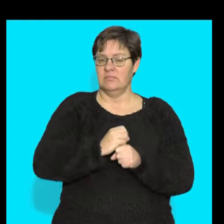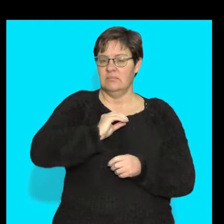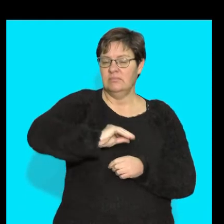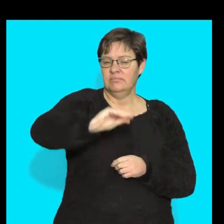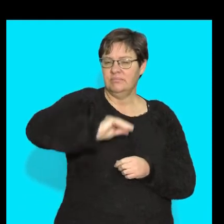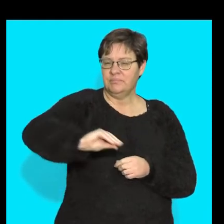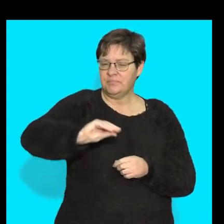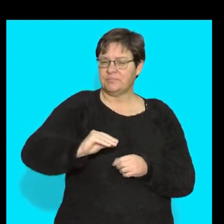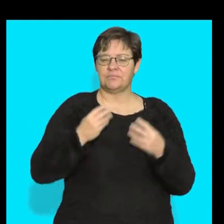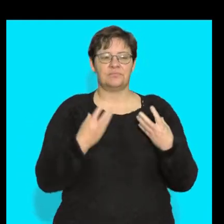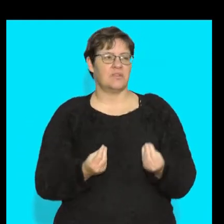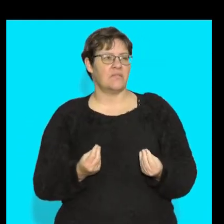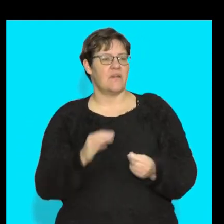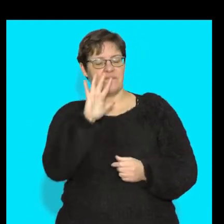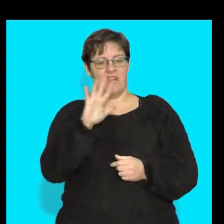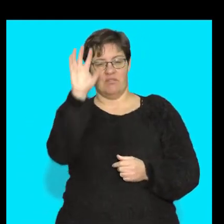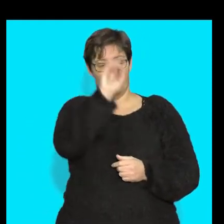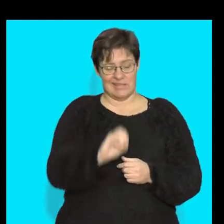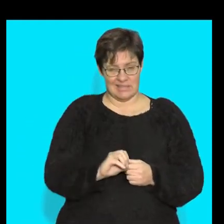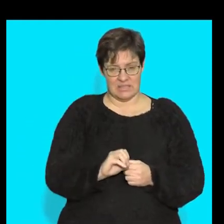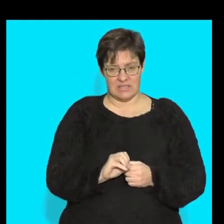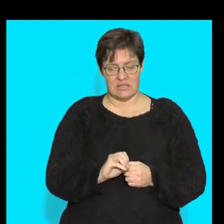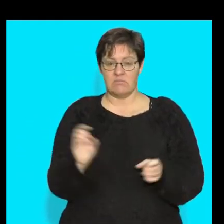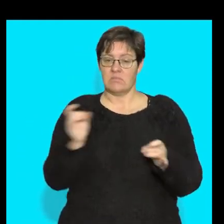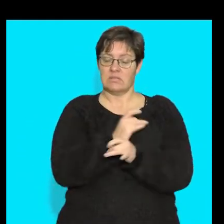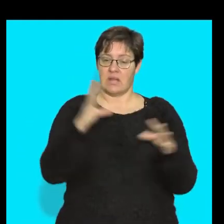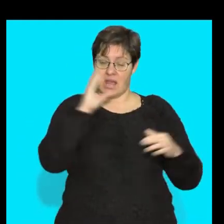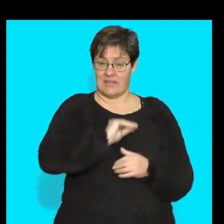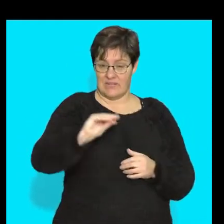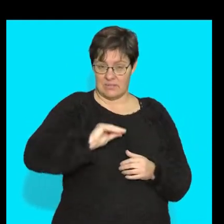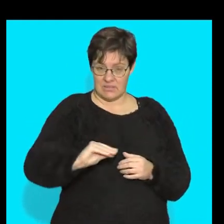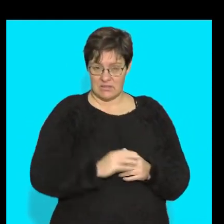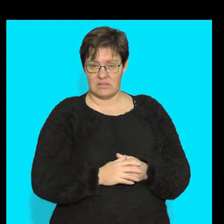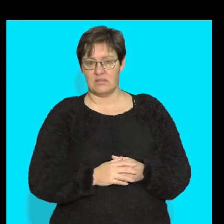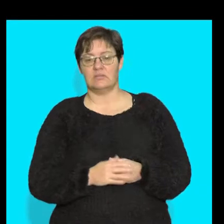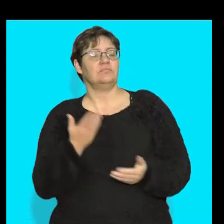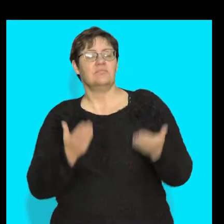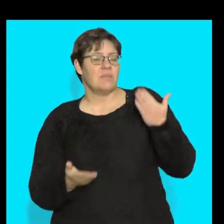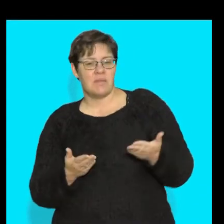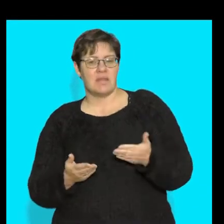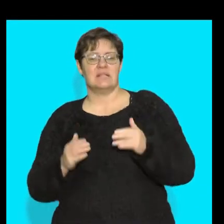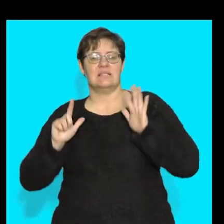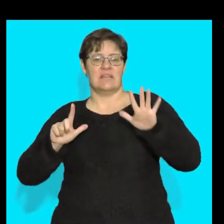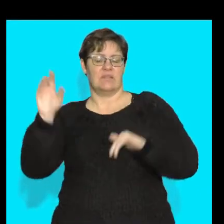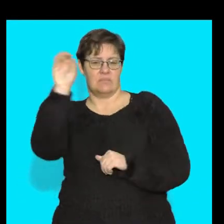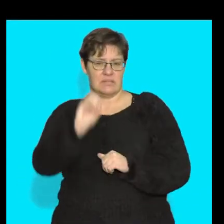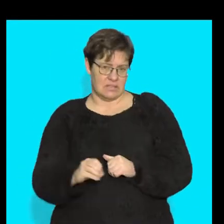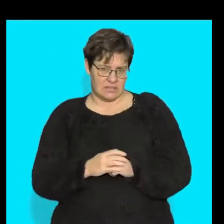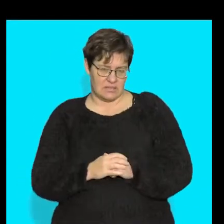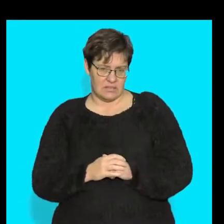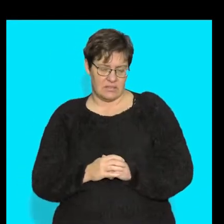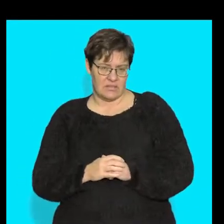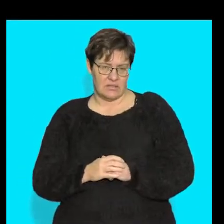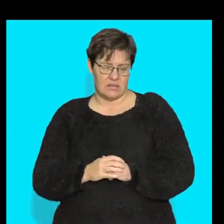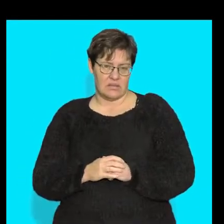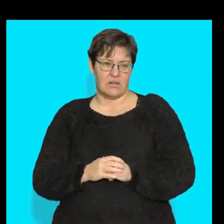can have maybe 5% here as the initial investment, and then maybe it goes to 7%, and then because